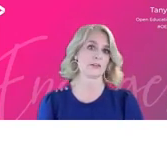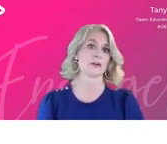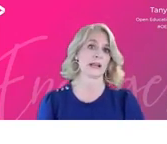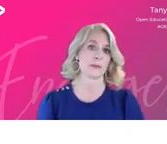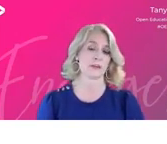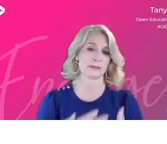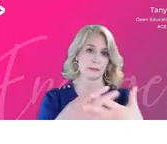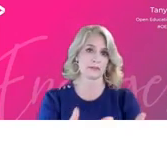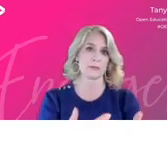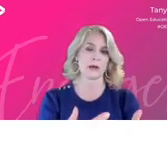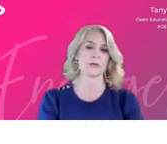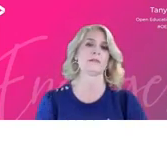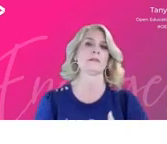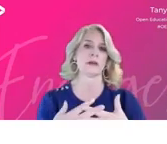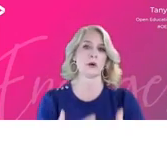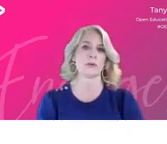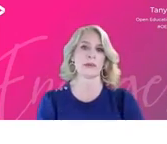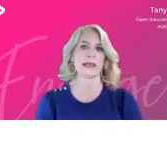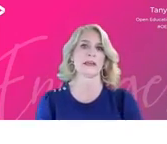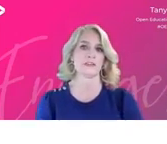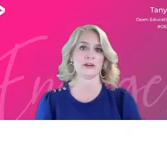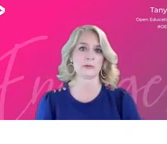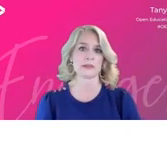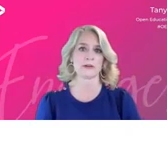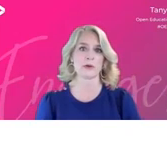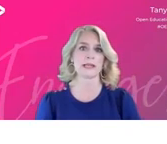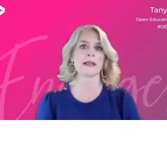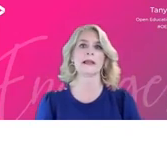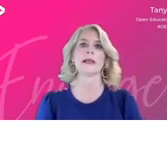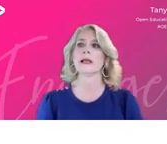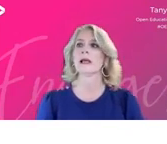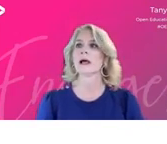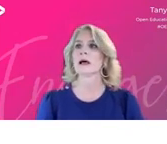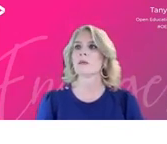or digital learning object that was about OpenPed and share it with everyone.